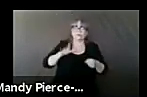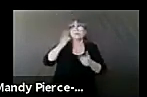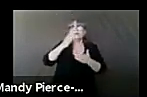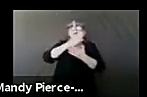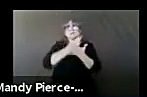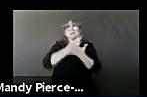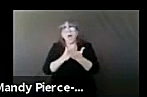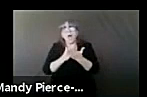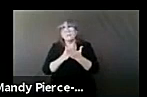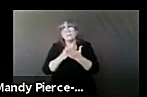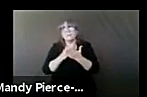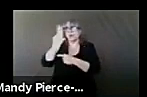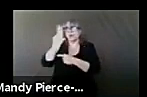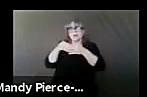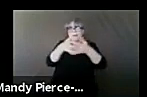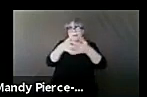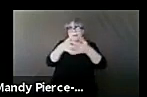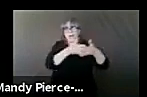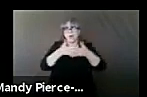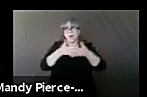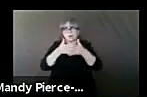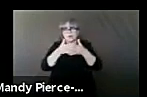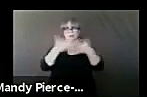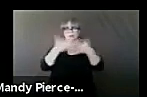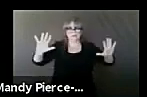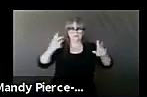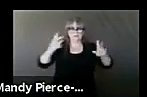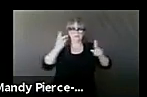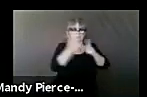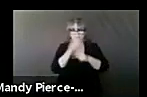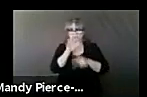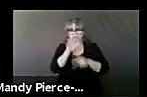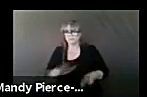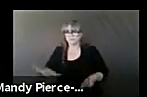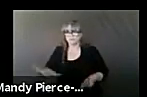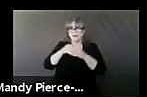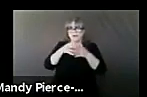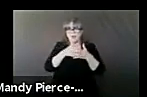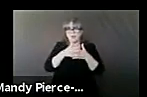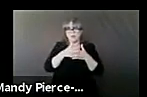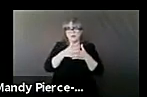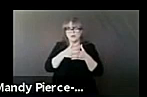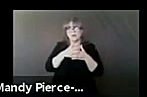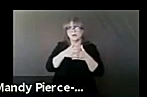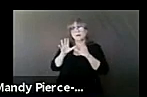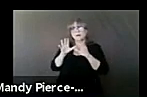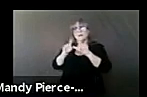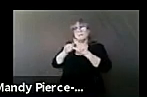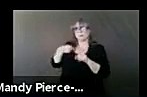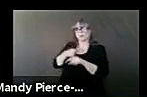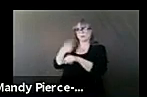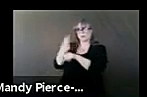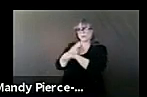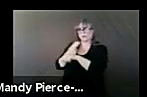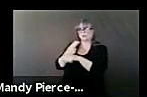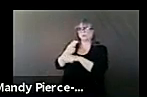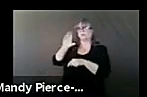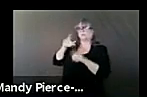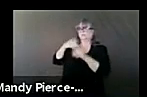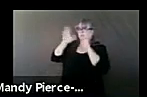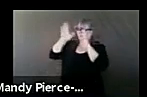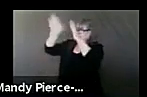real-time Colorado data that many outside organizations do not have. We are certain our peak has not hit, and